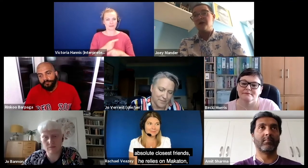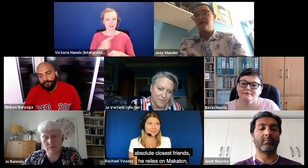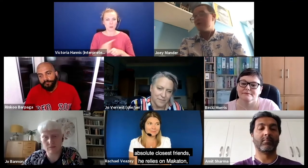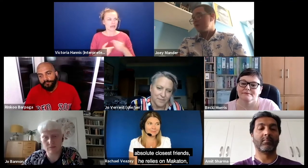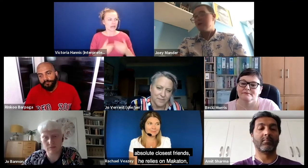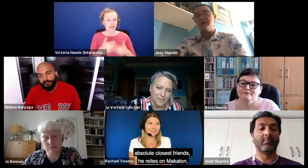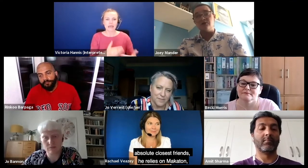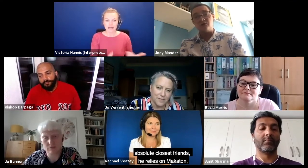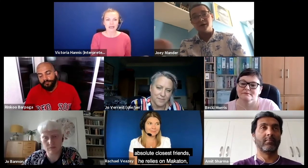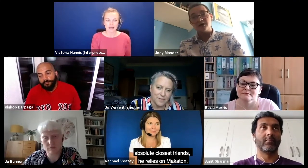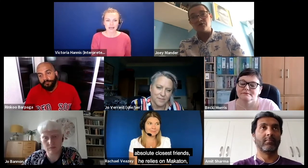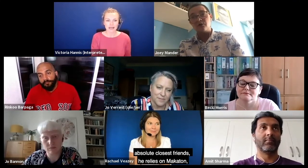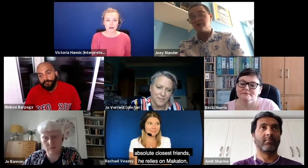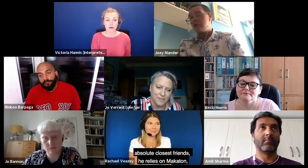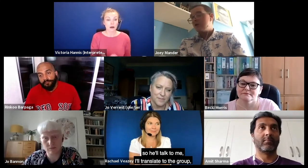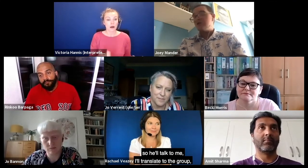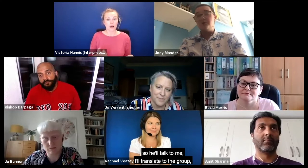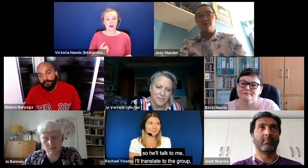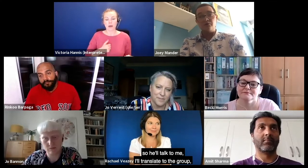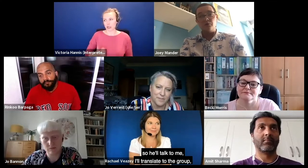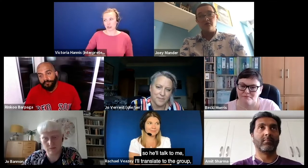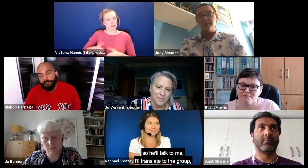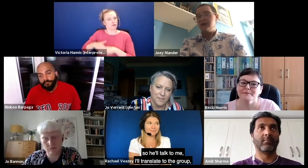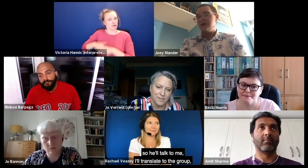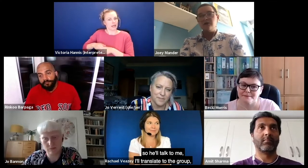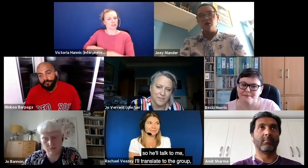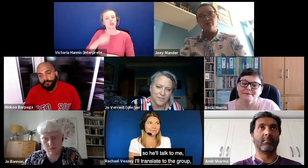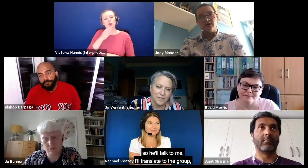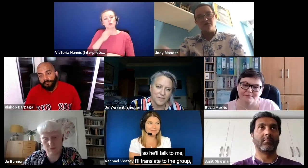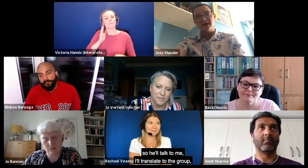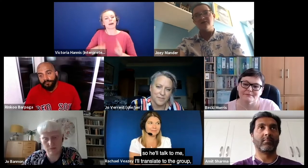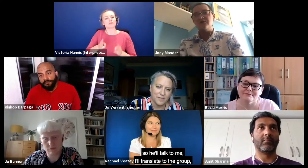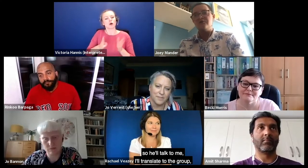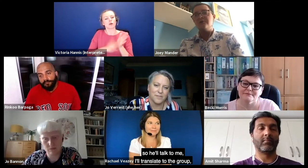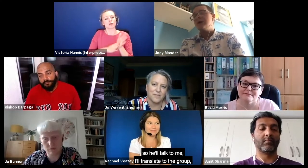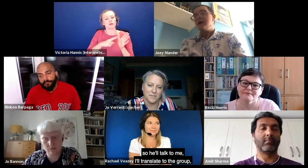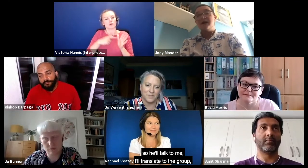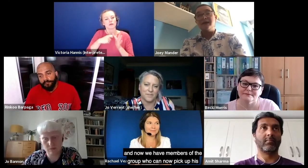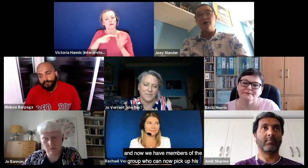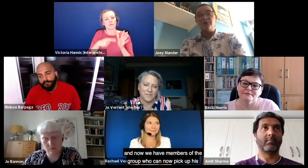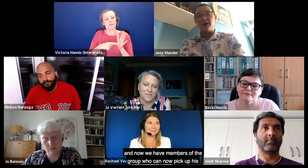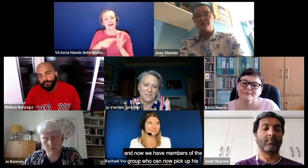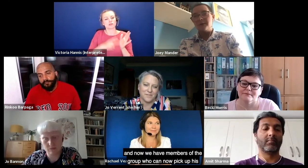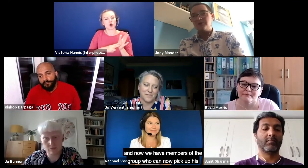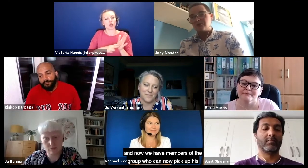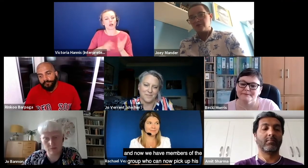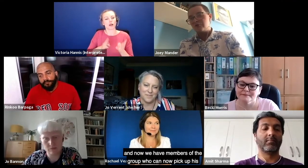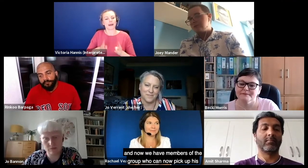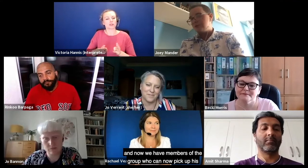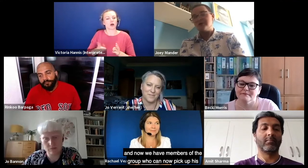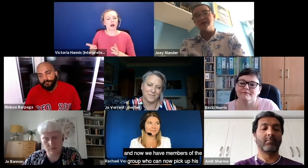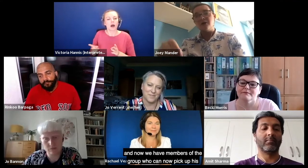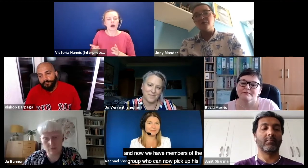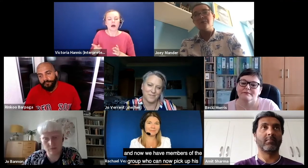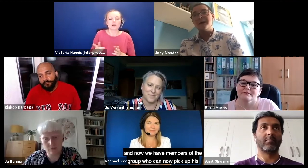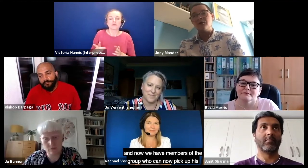closest friends, he relies on Makaton. So he'll talk to me and then I'll translate to the group. And now we have members of the group